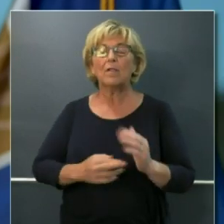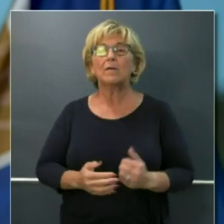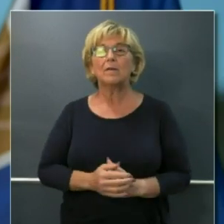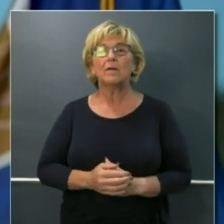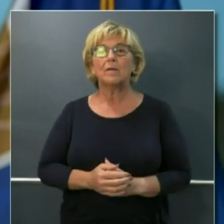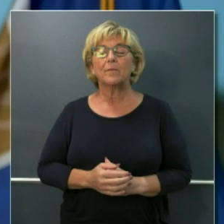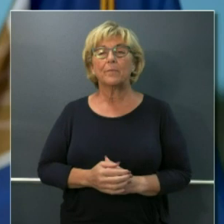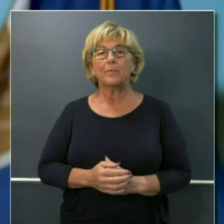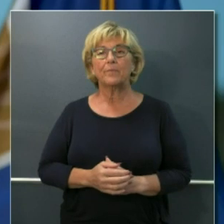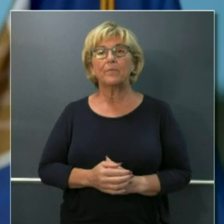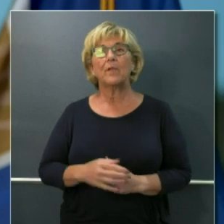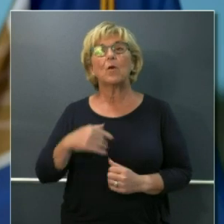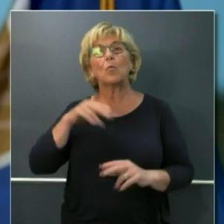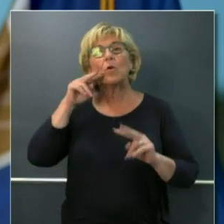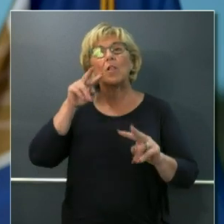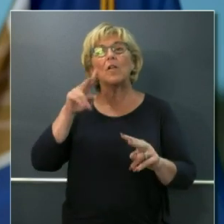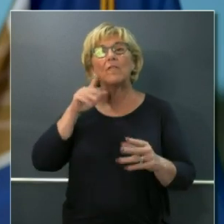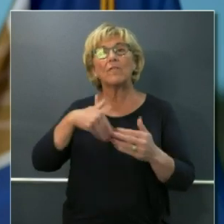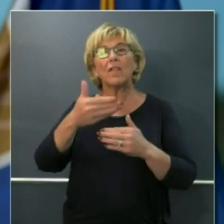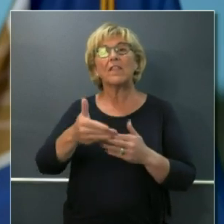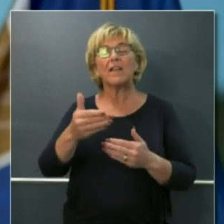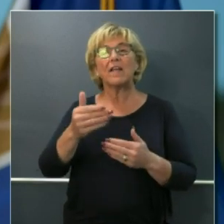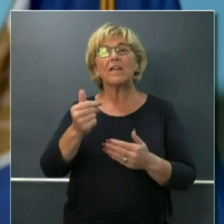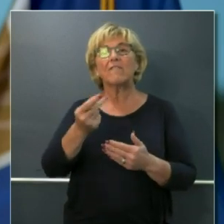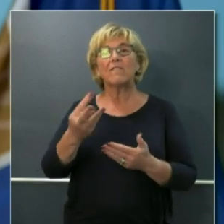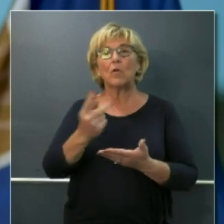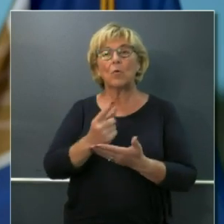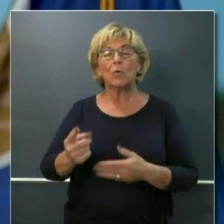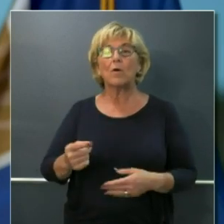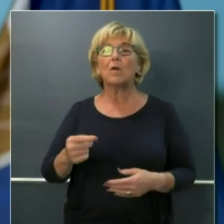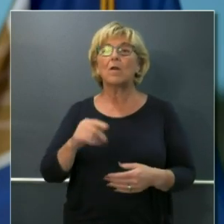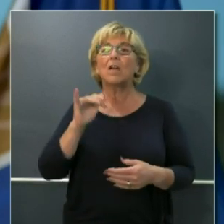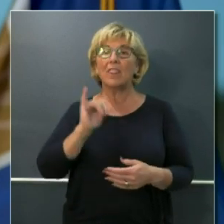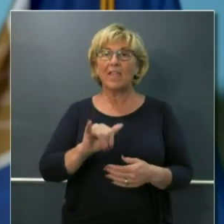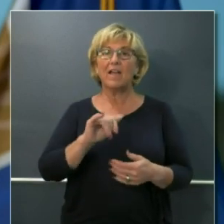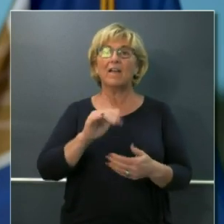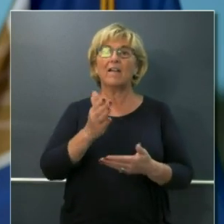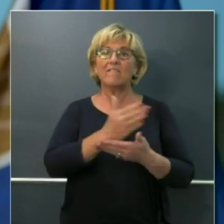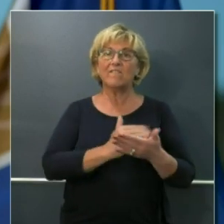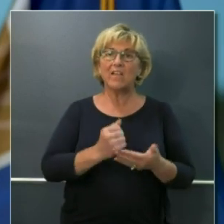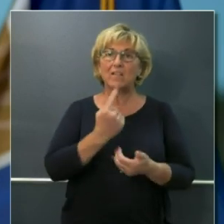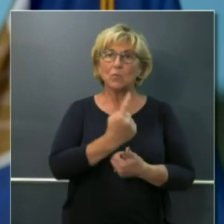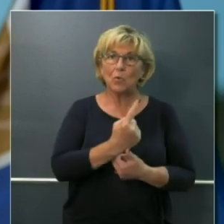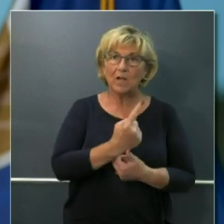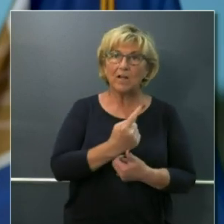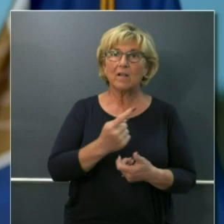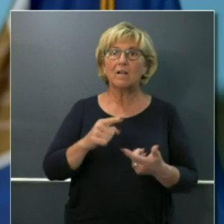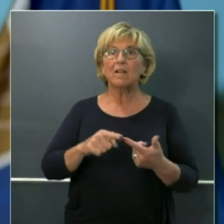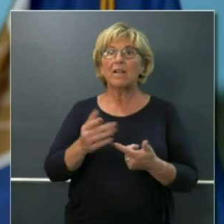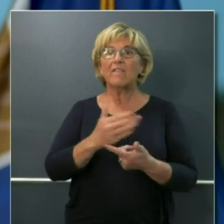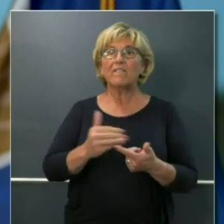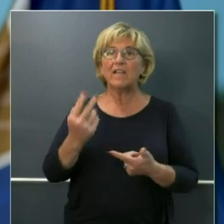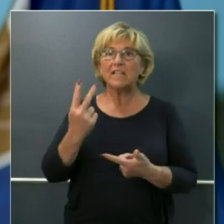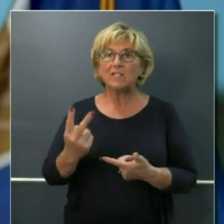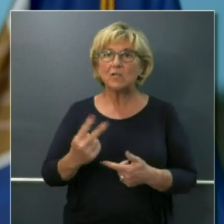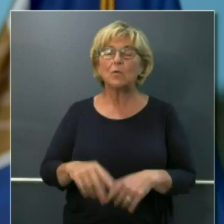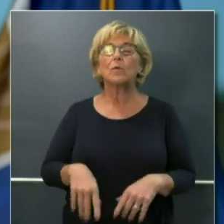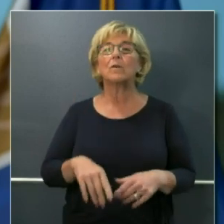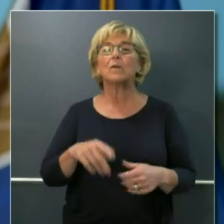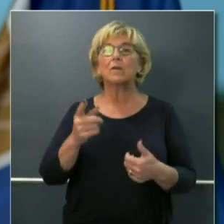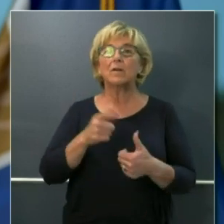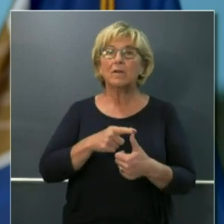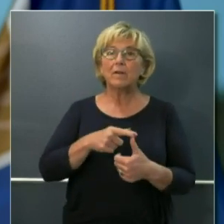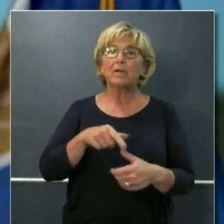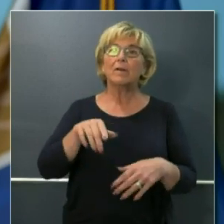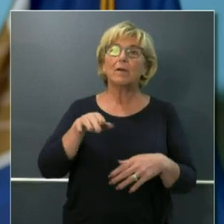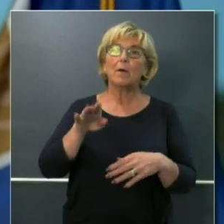the next few weeks. So that's phase 1 and phase 2. Again, retail, logistics,